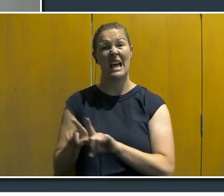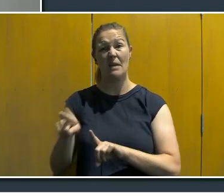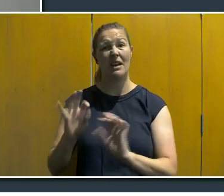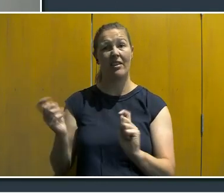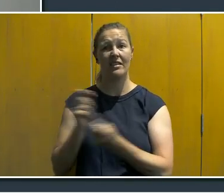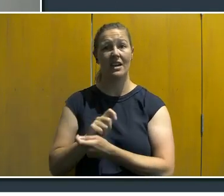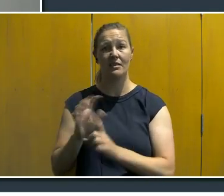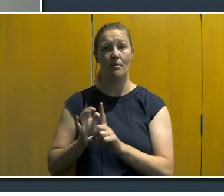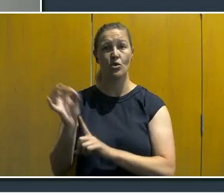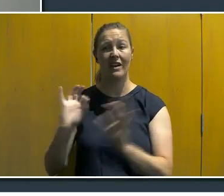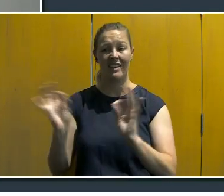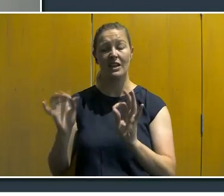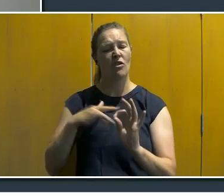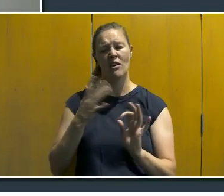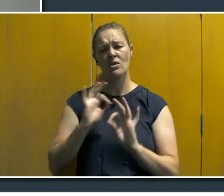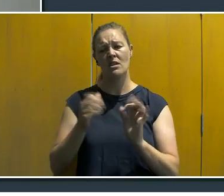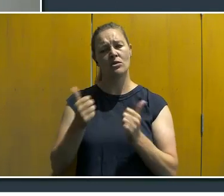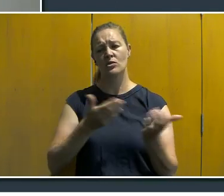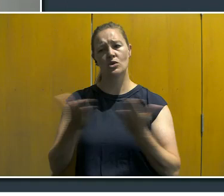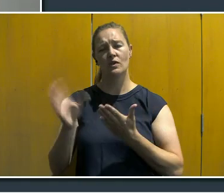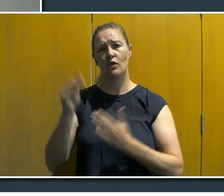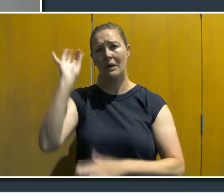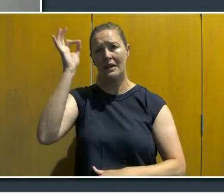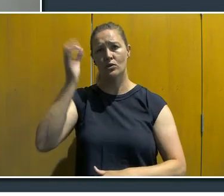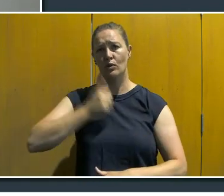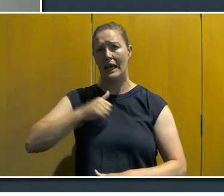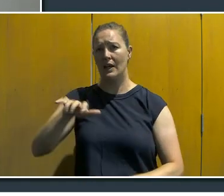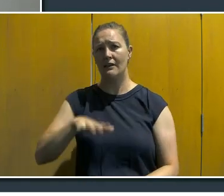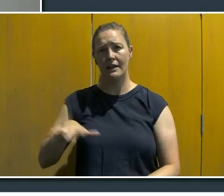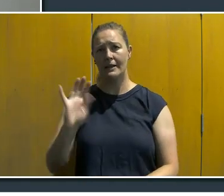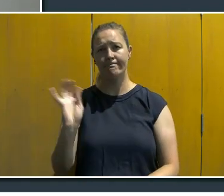So I don't think we get very good service from the council out our way.